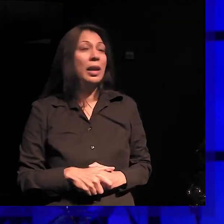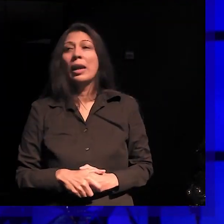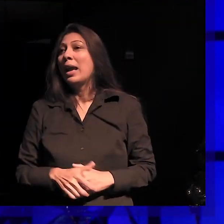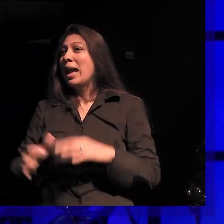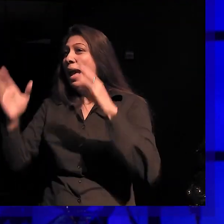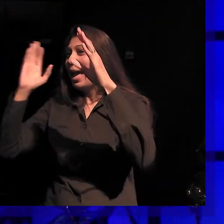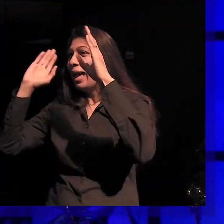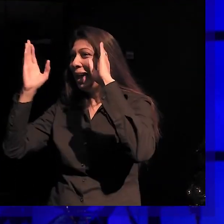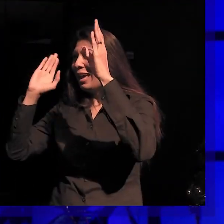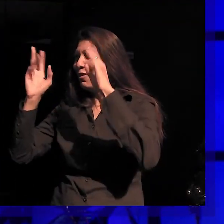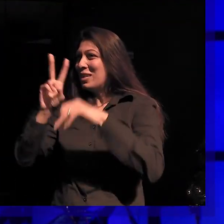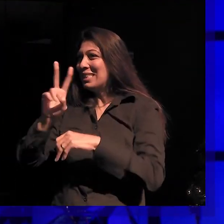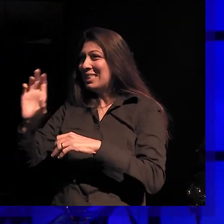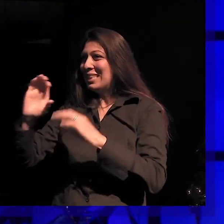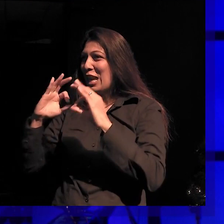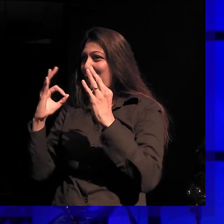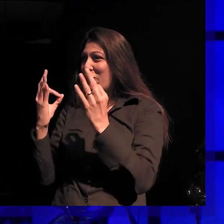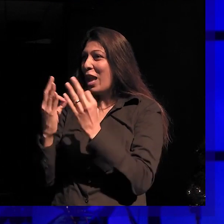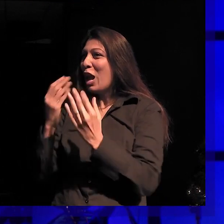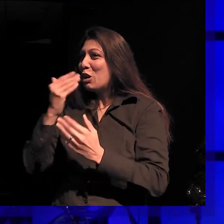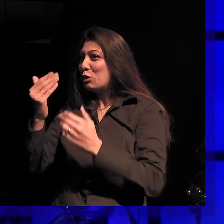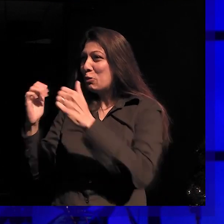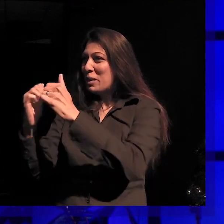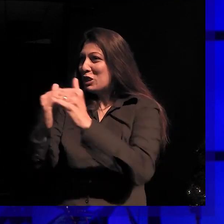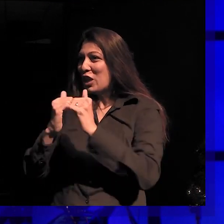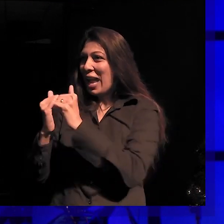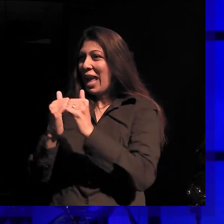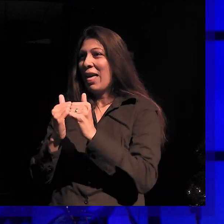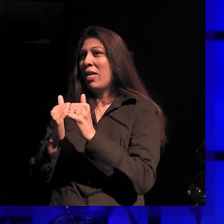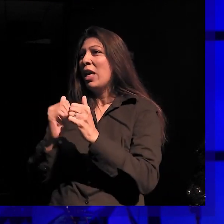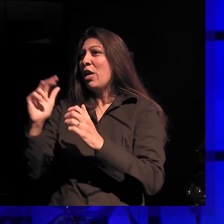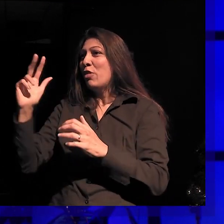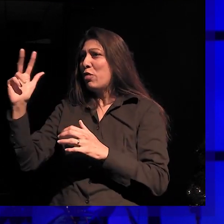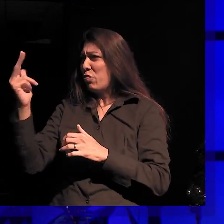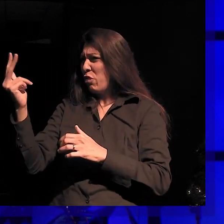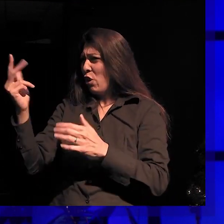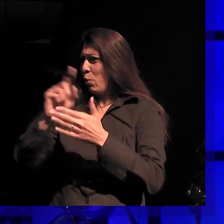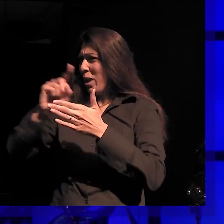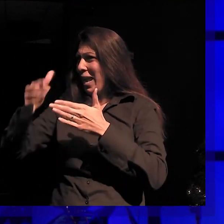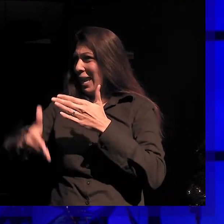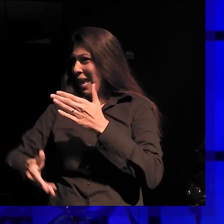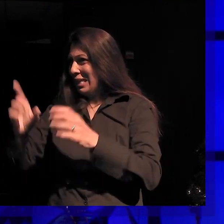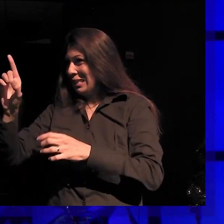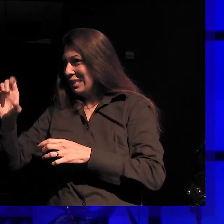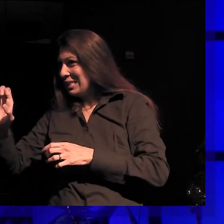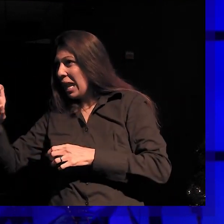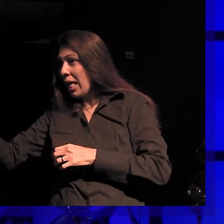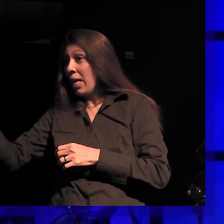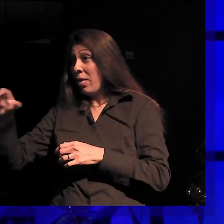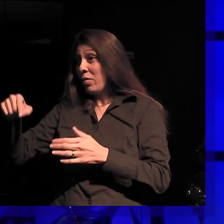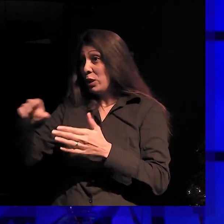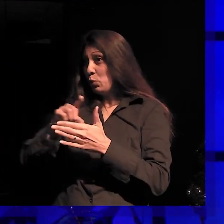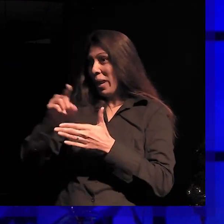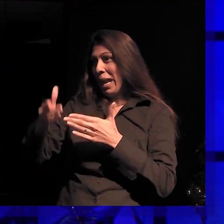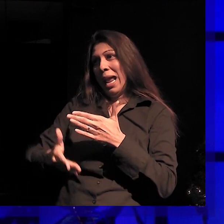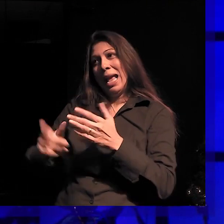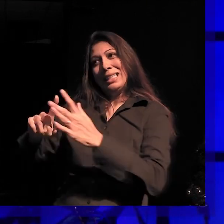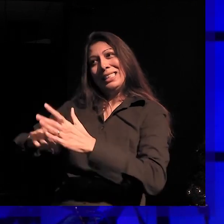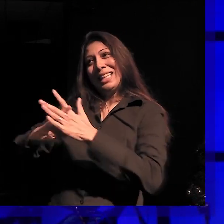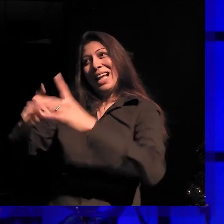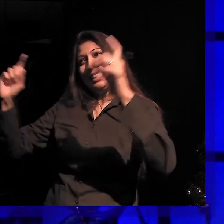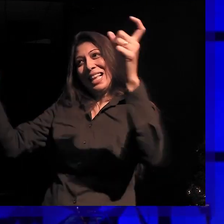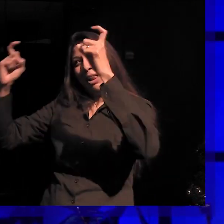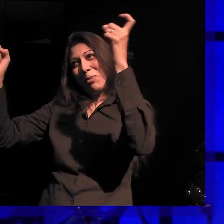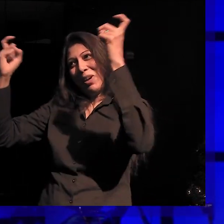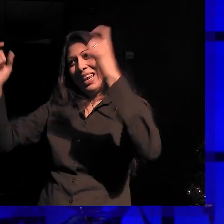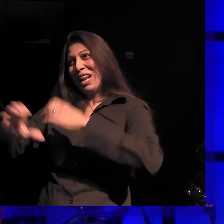Hey, Vineyard family. It's good to be together this third weekend of December, and this is also the weekend that we get to start celebrating Christmas